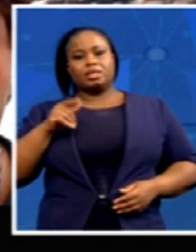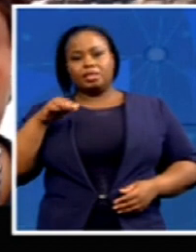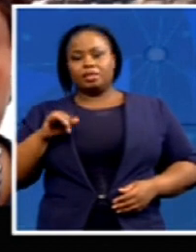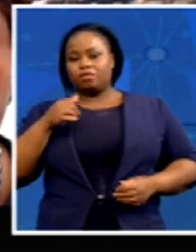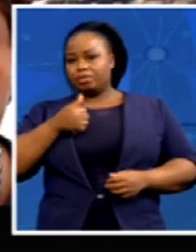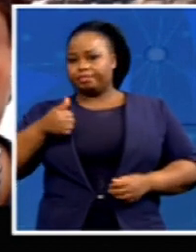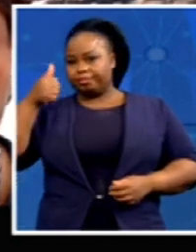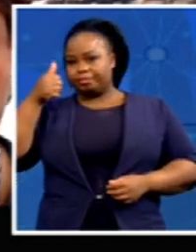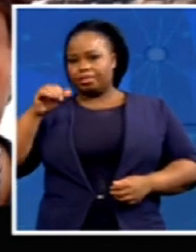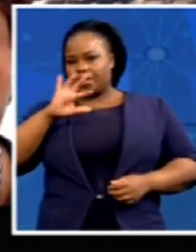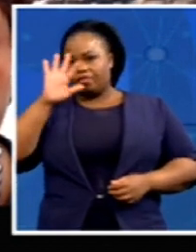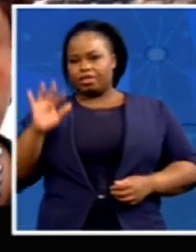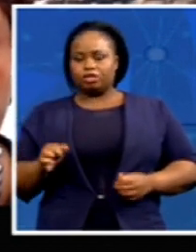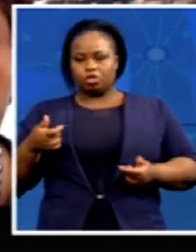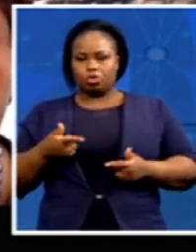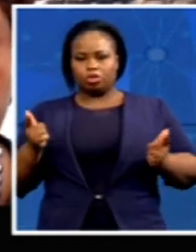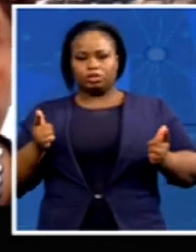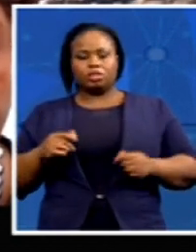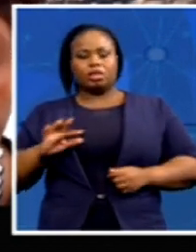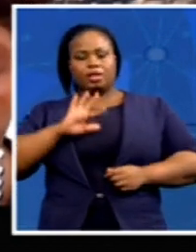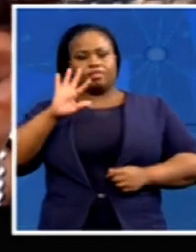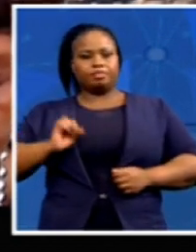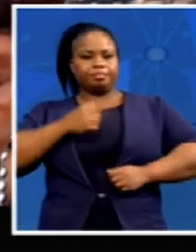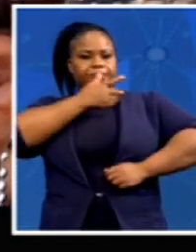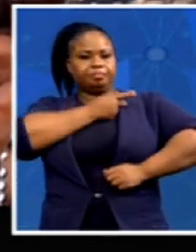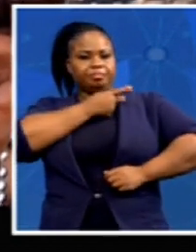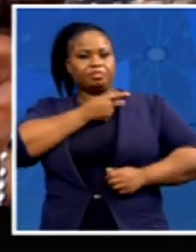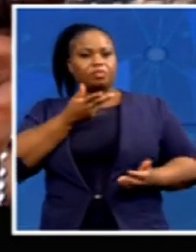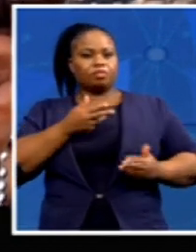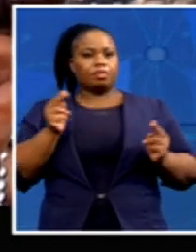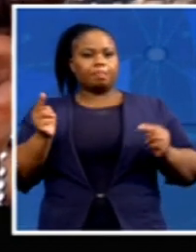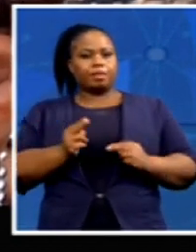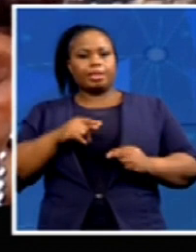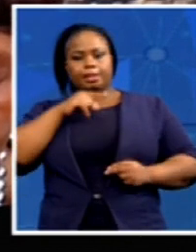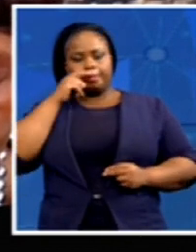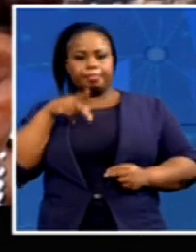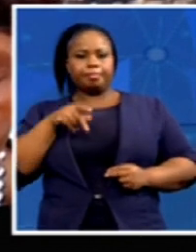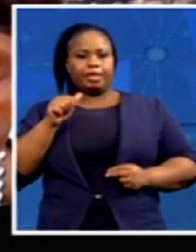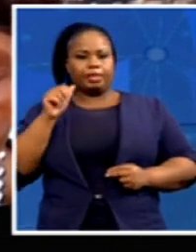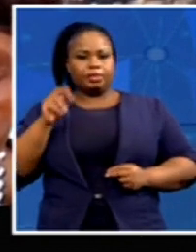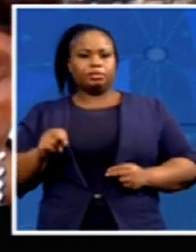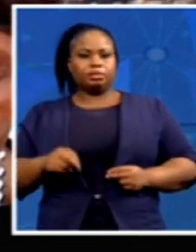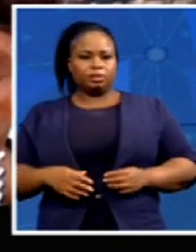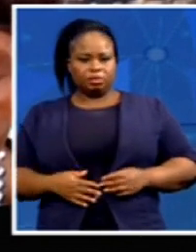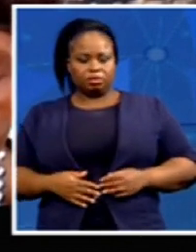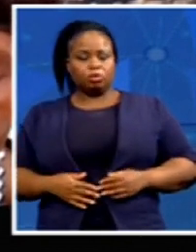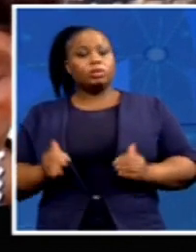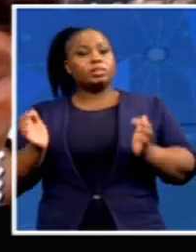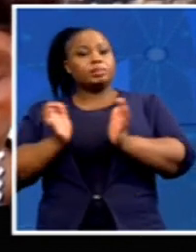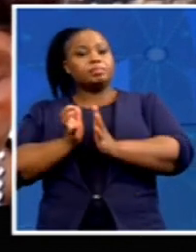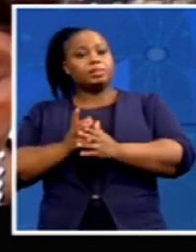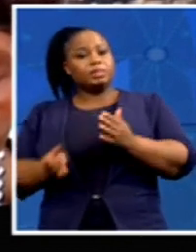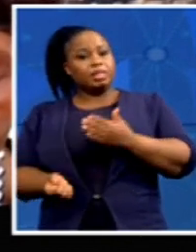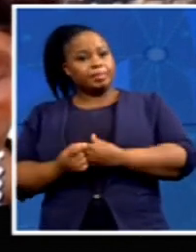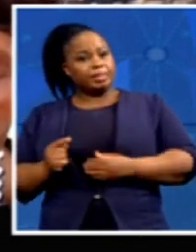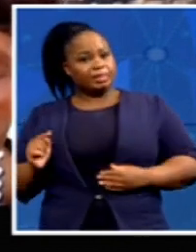Vaccine Manufacturing, in abbreviation PAM. So the purpose of the meeting we'll be hosting in Kigali will be to